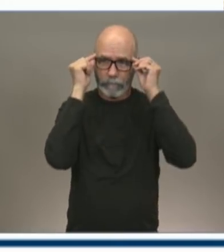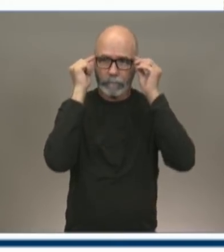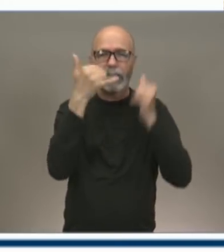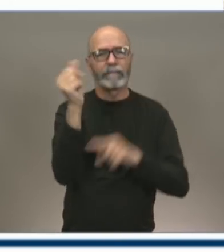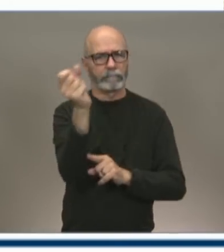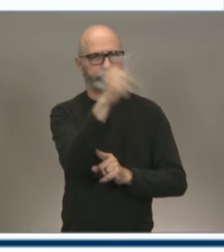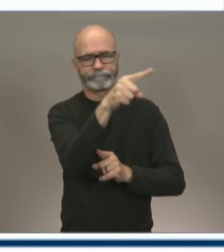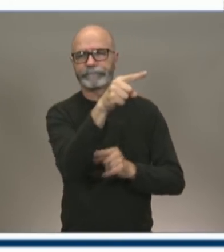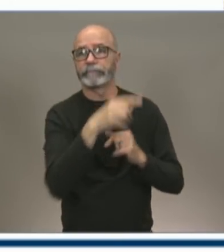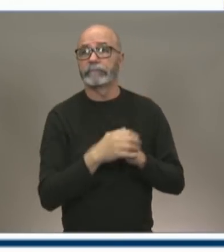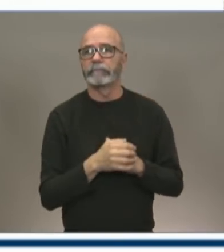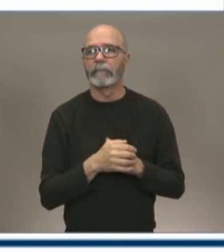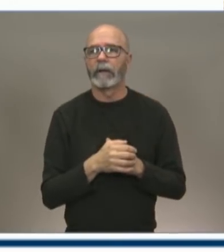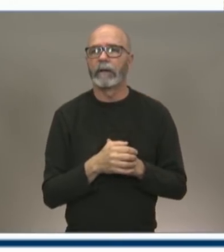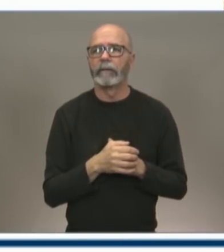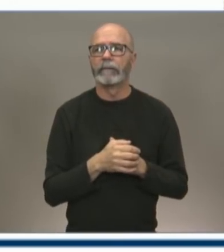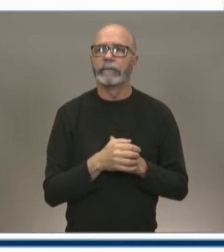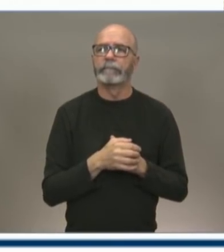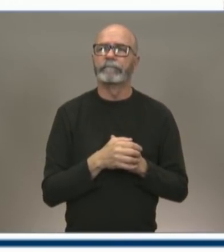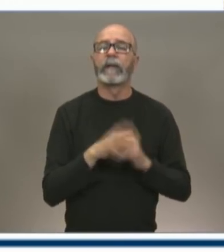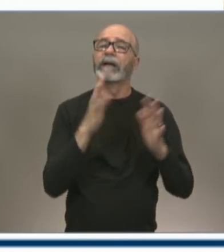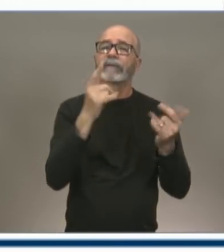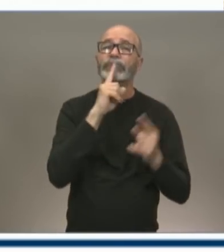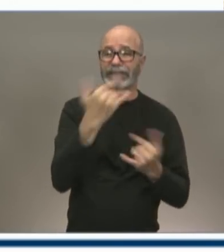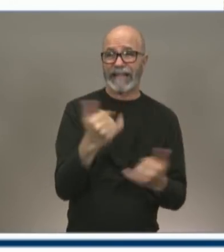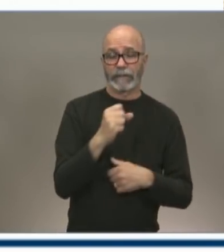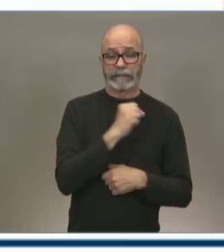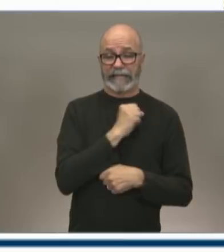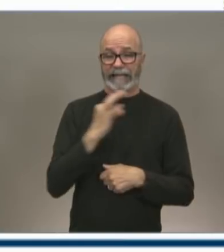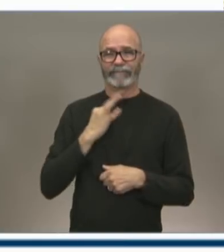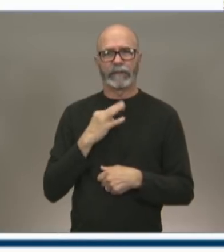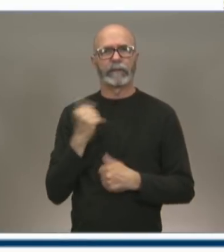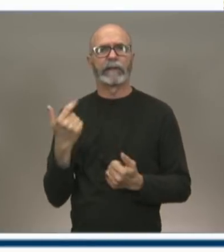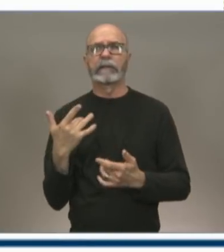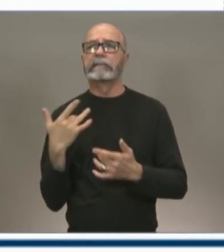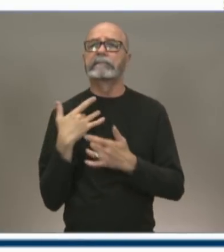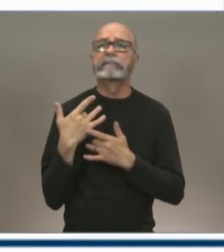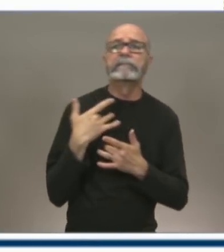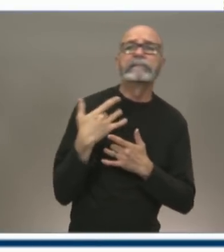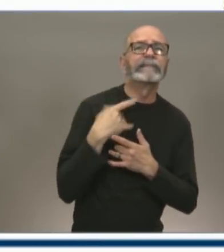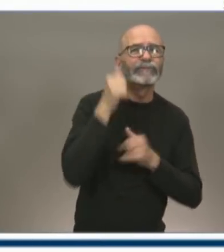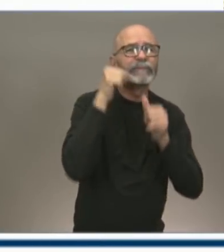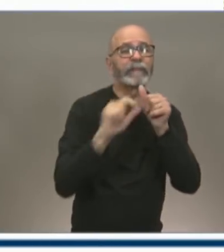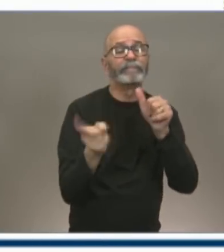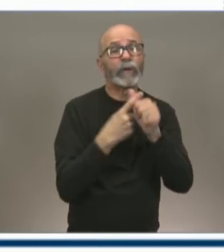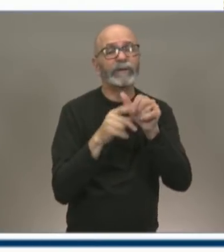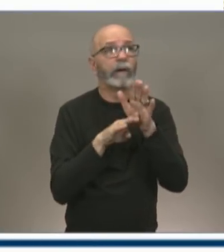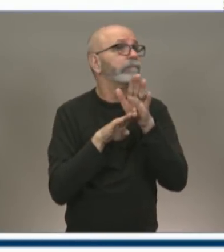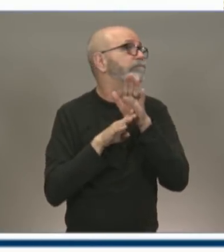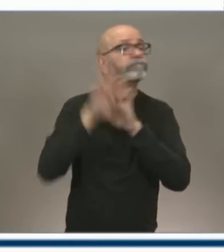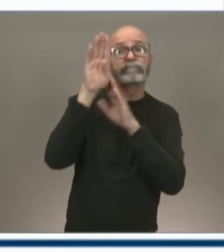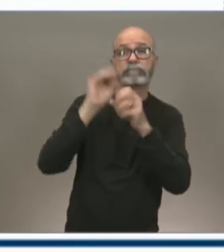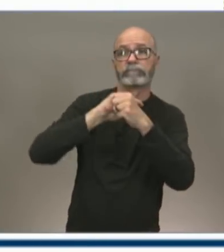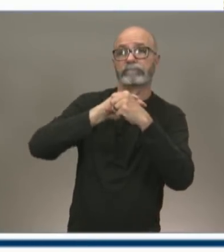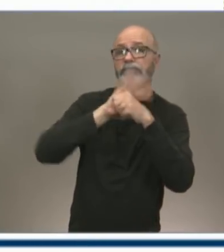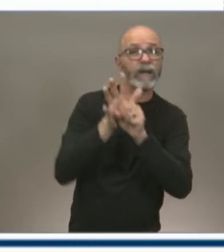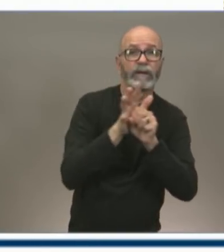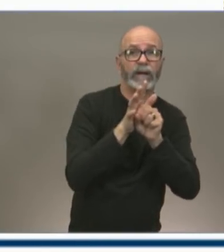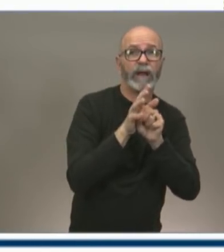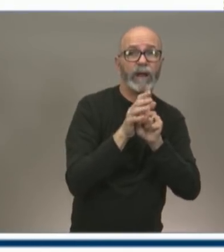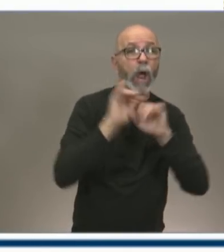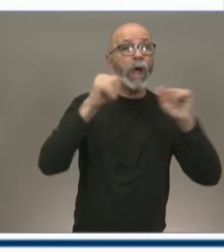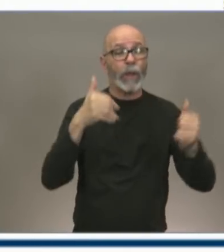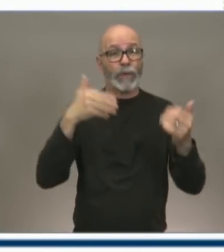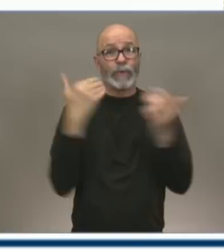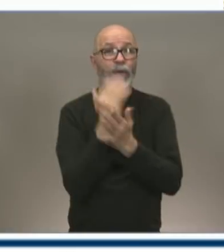the big concerns during the first wave of the COVID-19 pandemic. So with this announcement for, hundreds of new beds, is